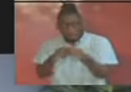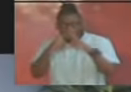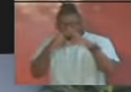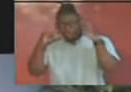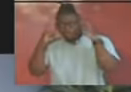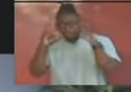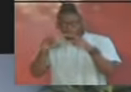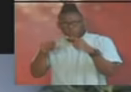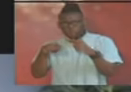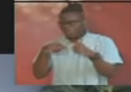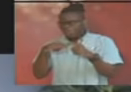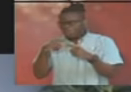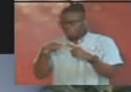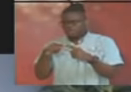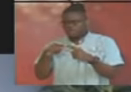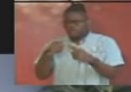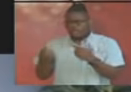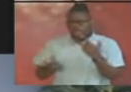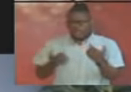outside of bars? Thank you.